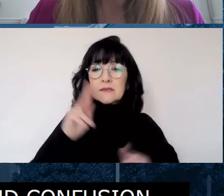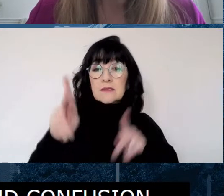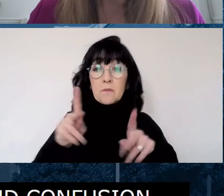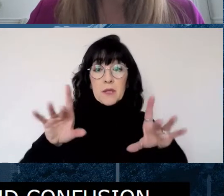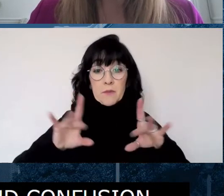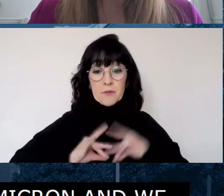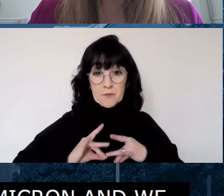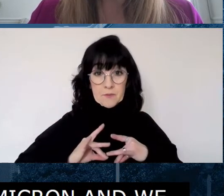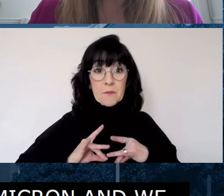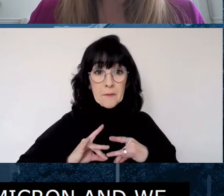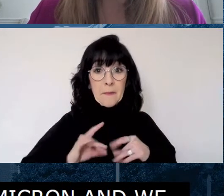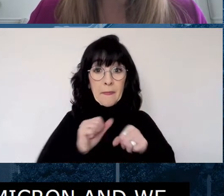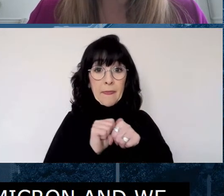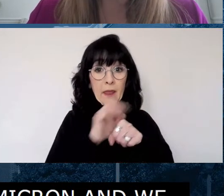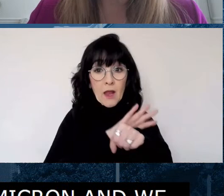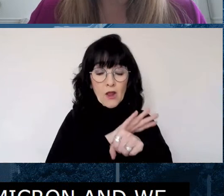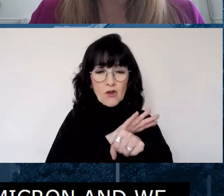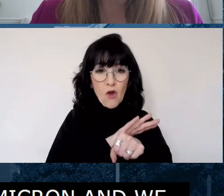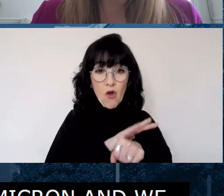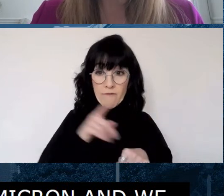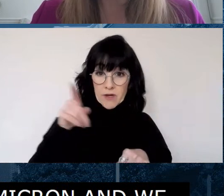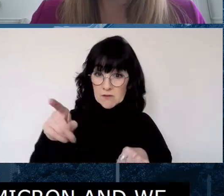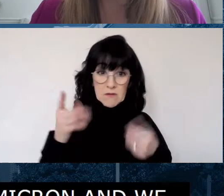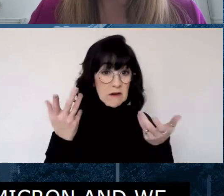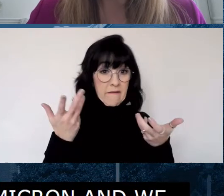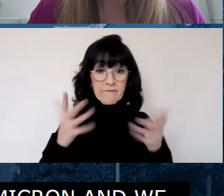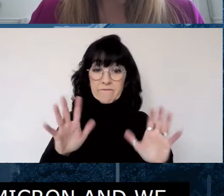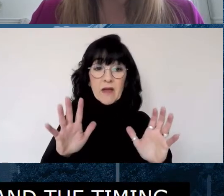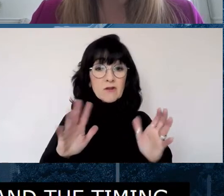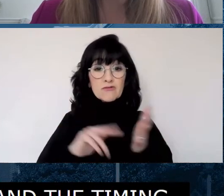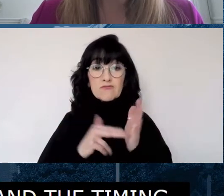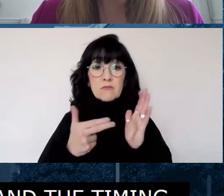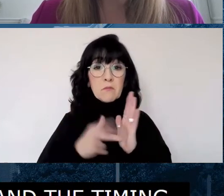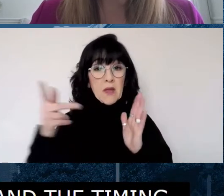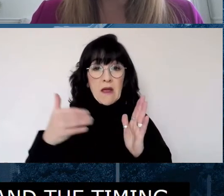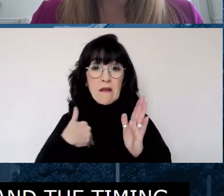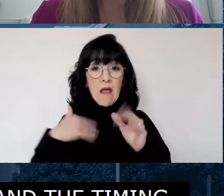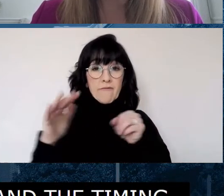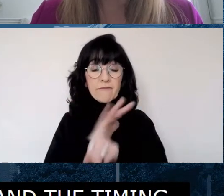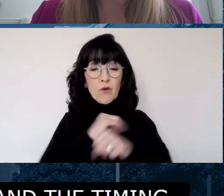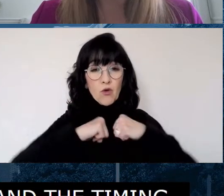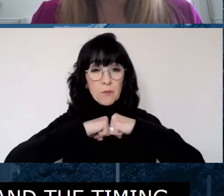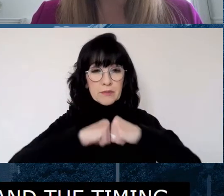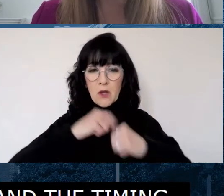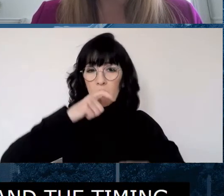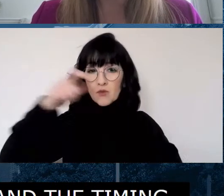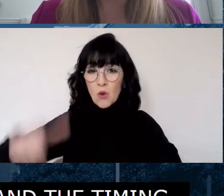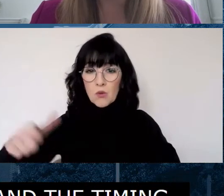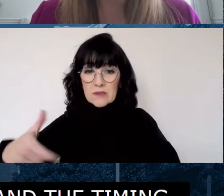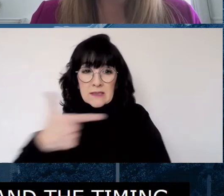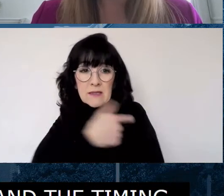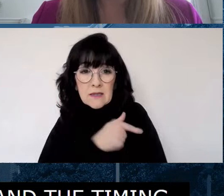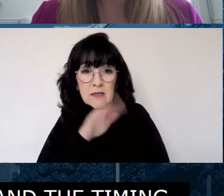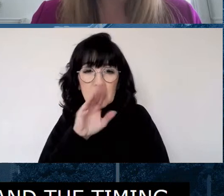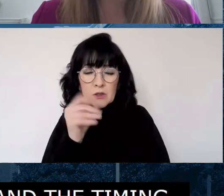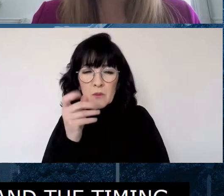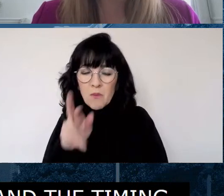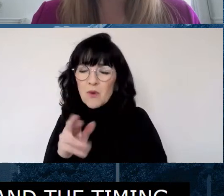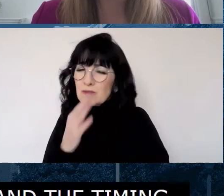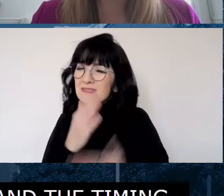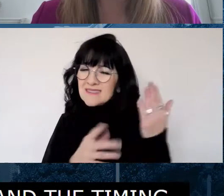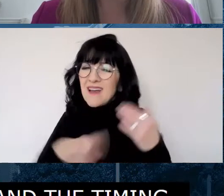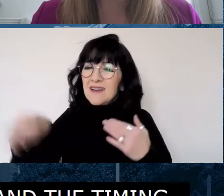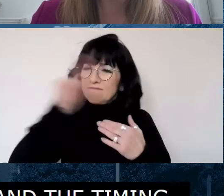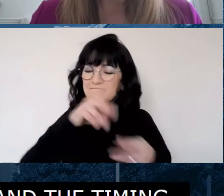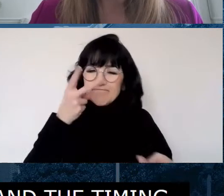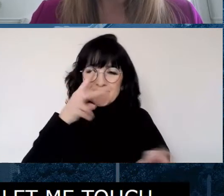well. So let me dig into some recent data that I mentioned around the effectiveness of boosters, especially